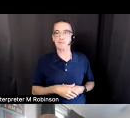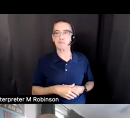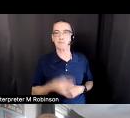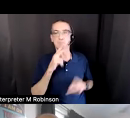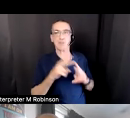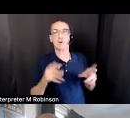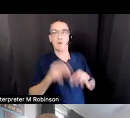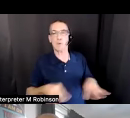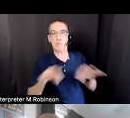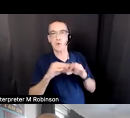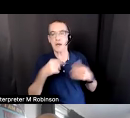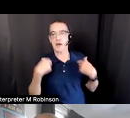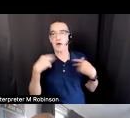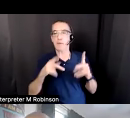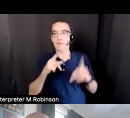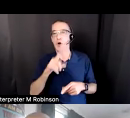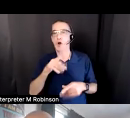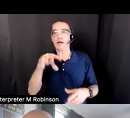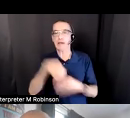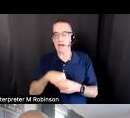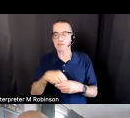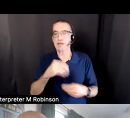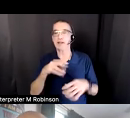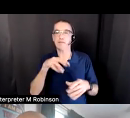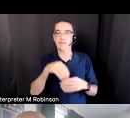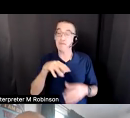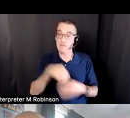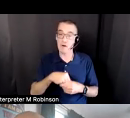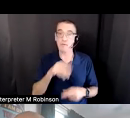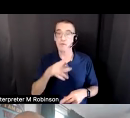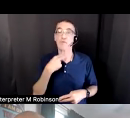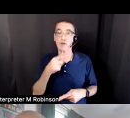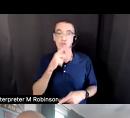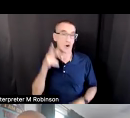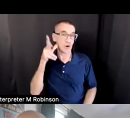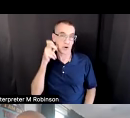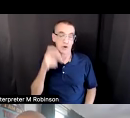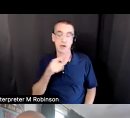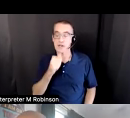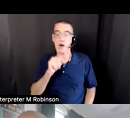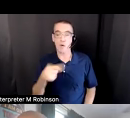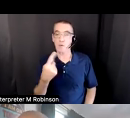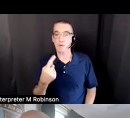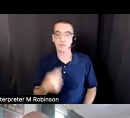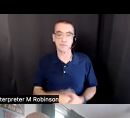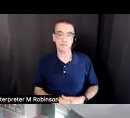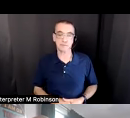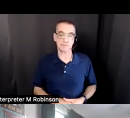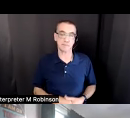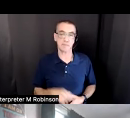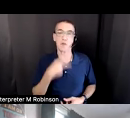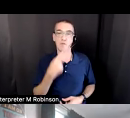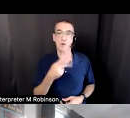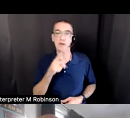very important that young people are engaged and involved, and that their voices are heard. And it's not just about, you know, their voices